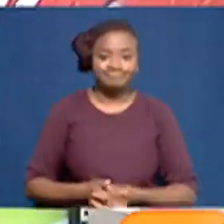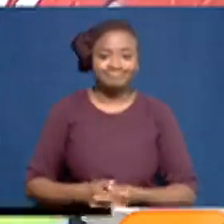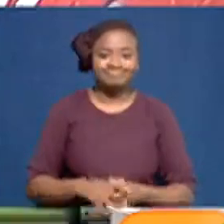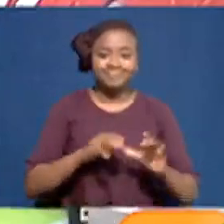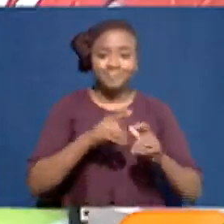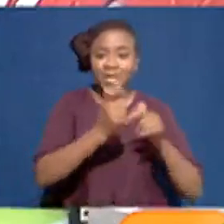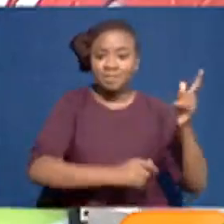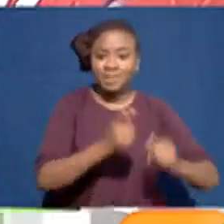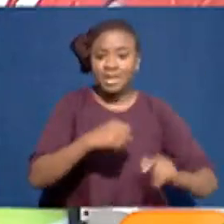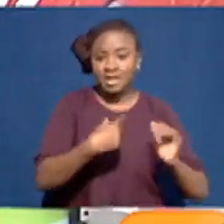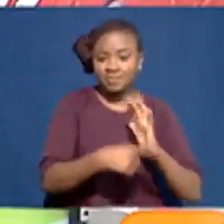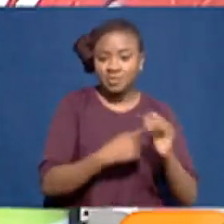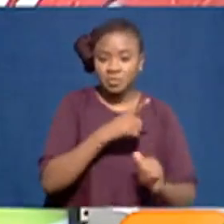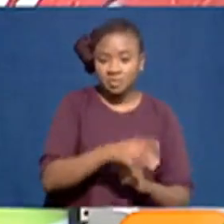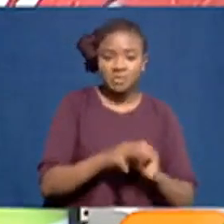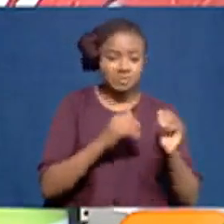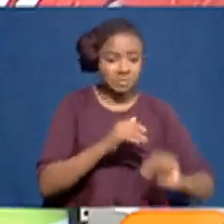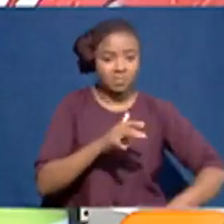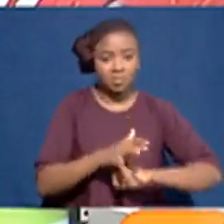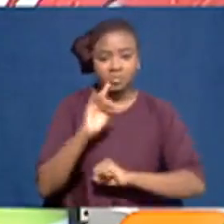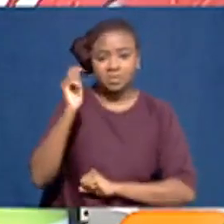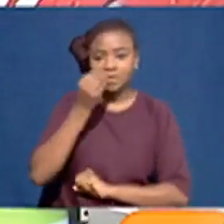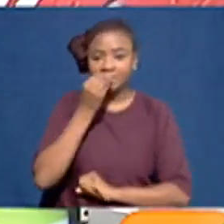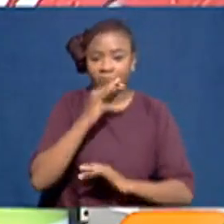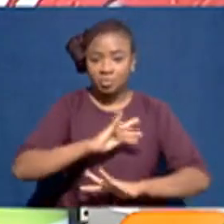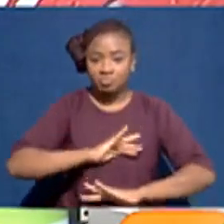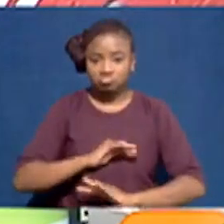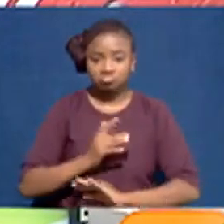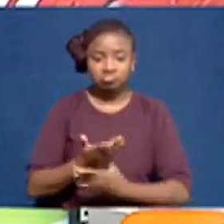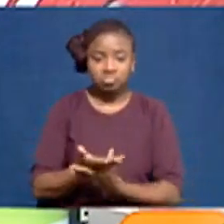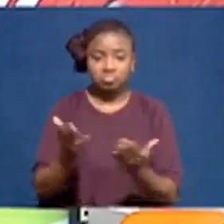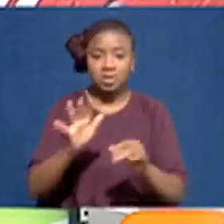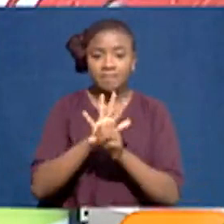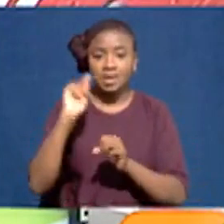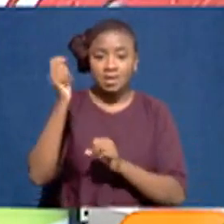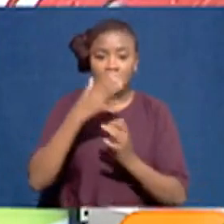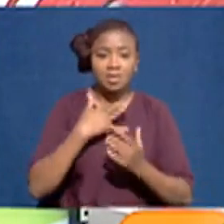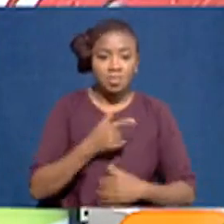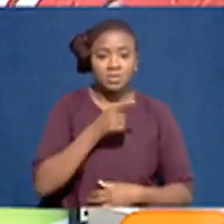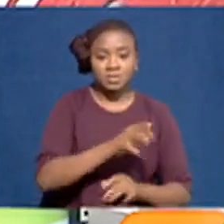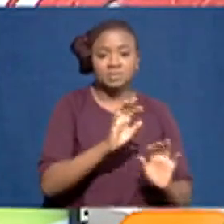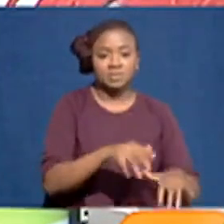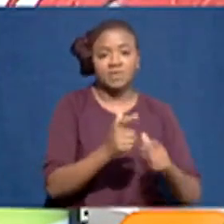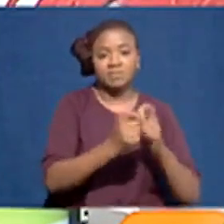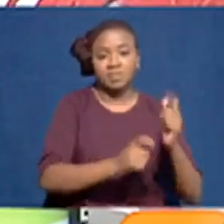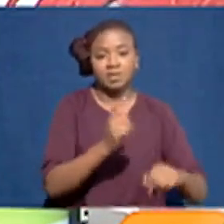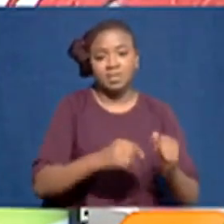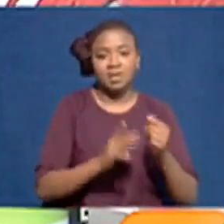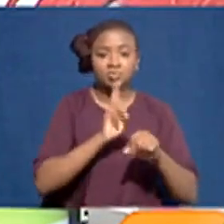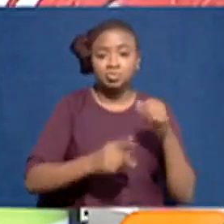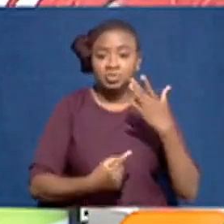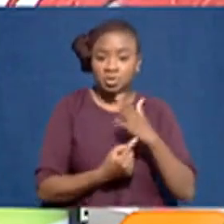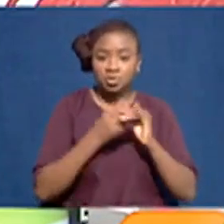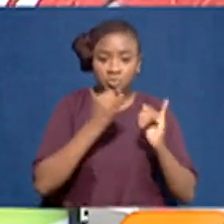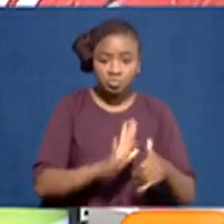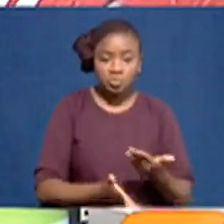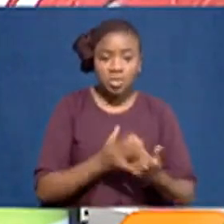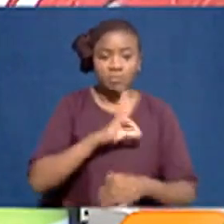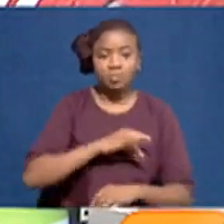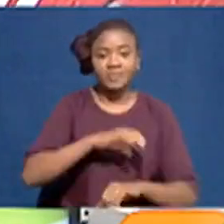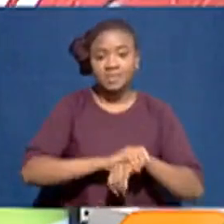So the dairy industry is one of the key contributors to Kenya's food security. More Kenyans are now embracing dairy farming, leveraging modern technology to